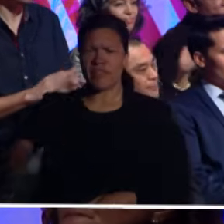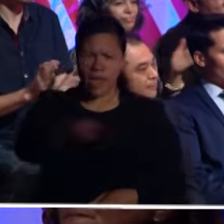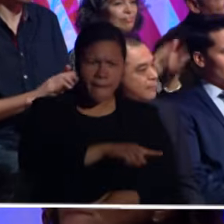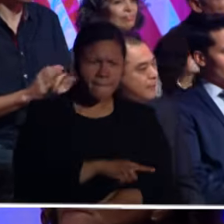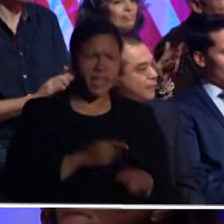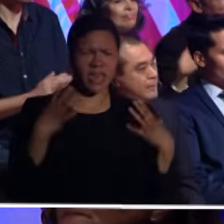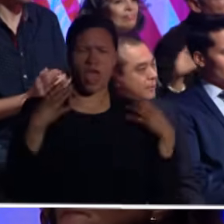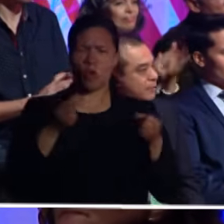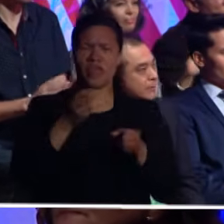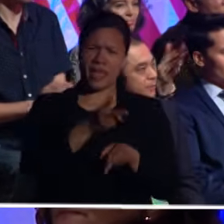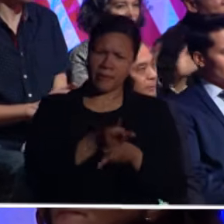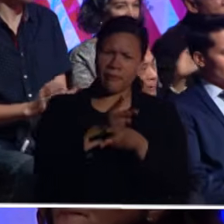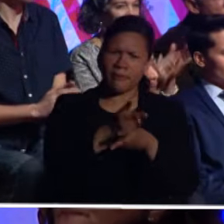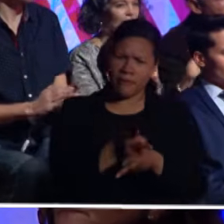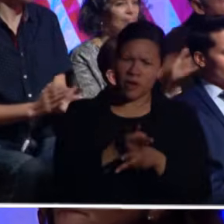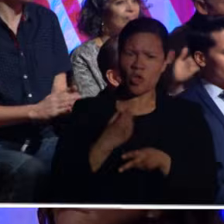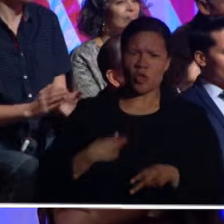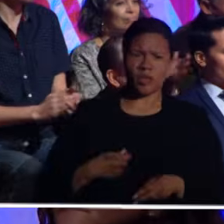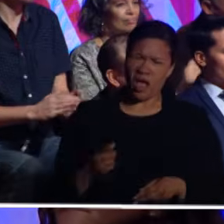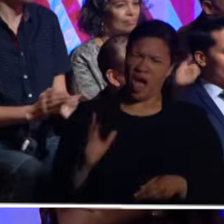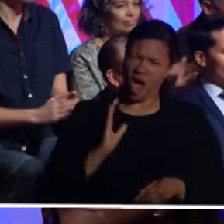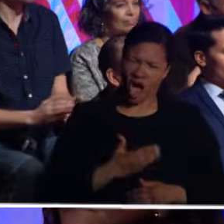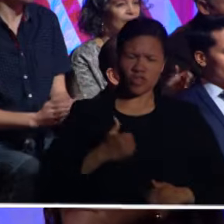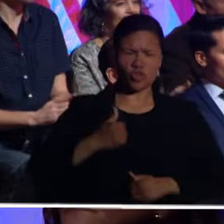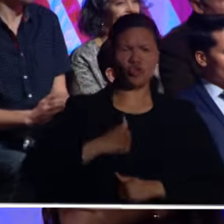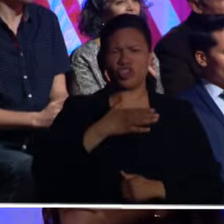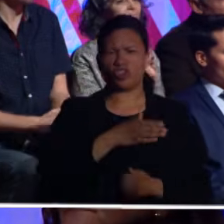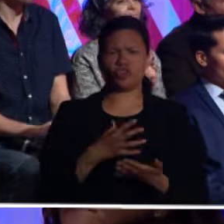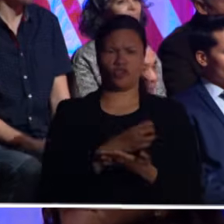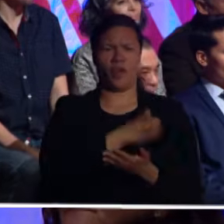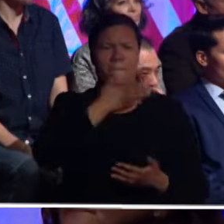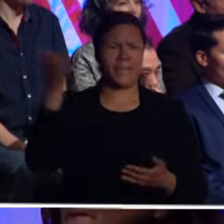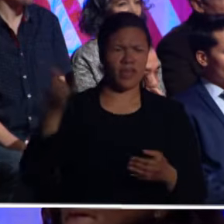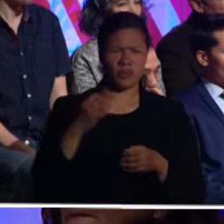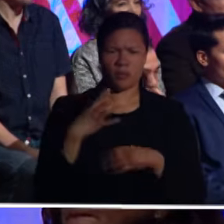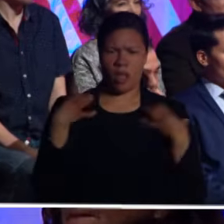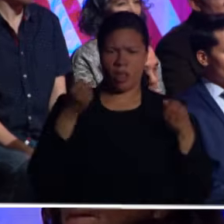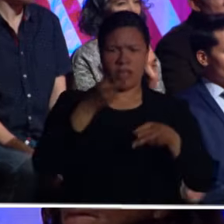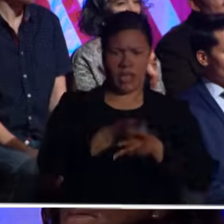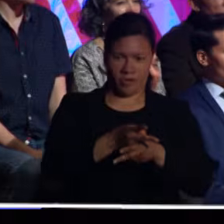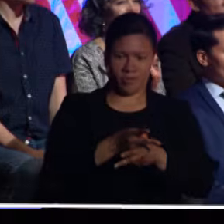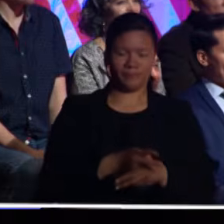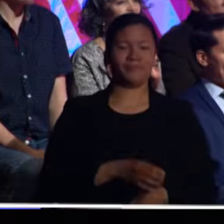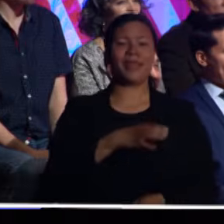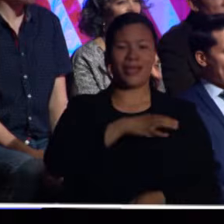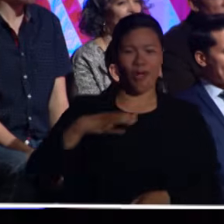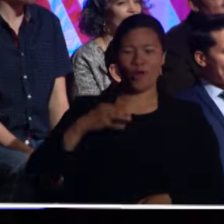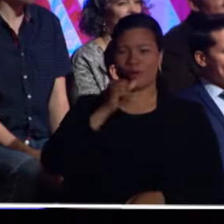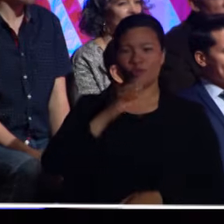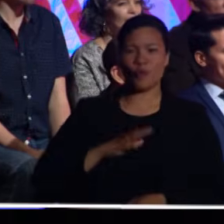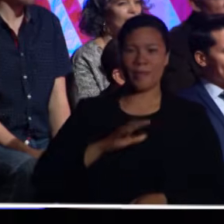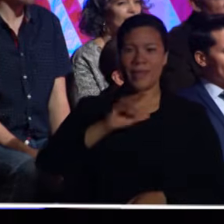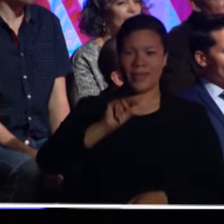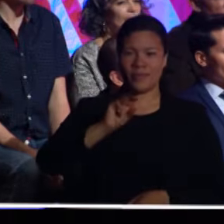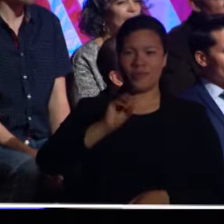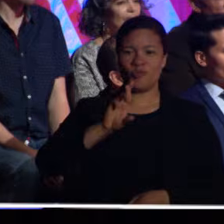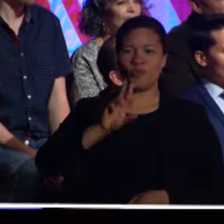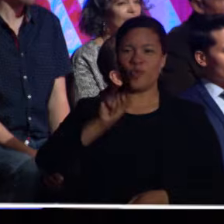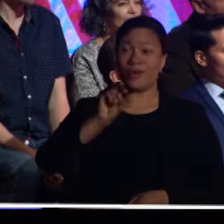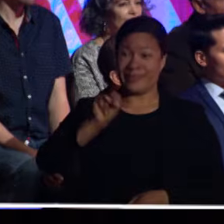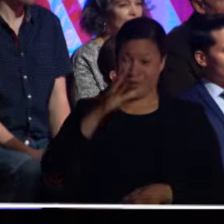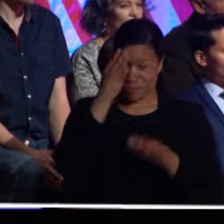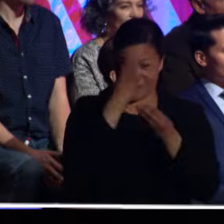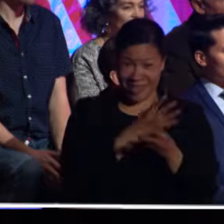health care that our soldiers deserve. Congresswoman Norton will tell you, our VA hospital